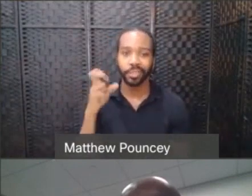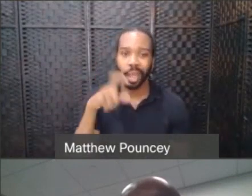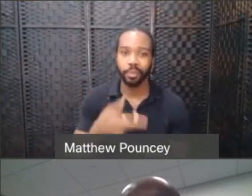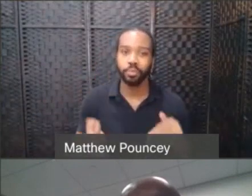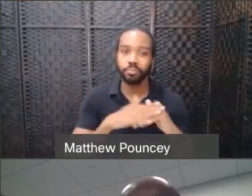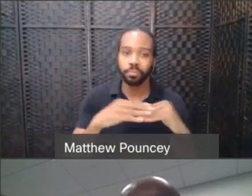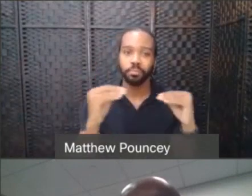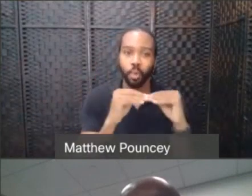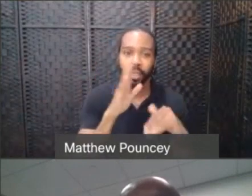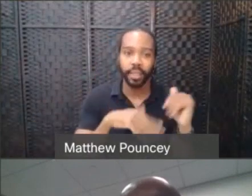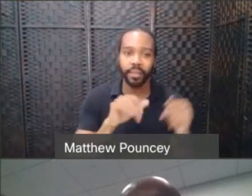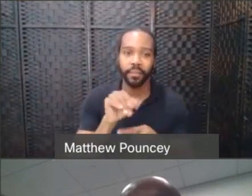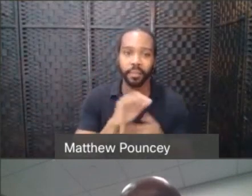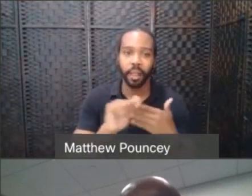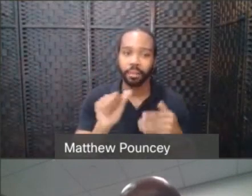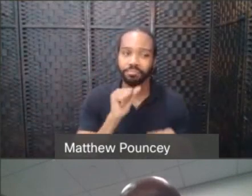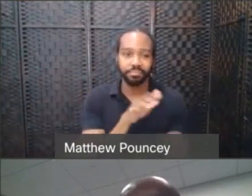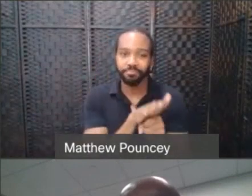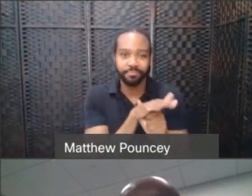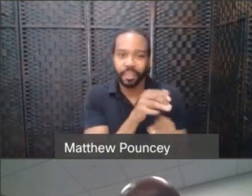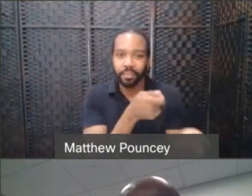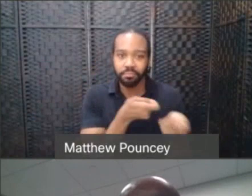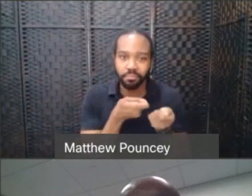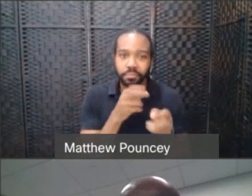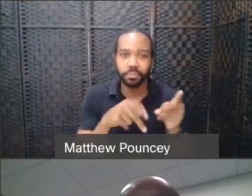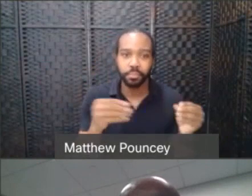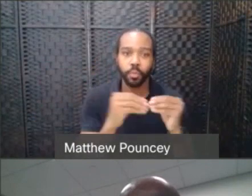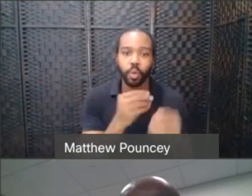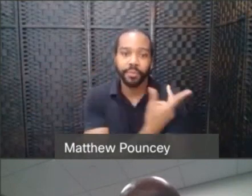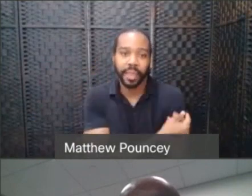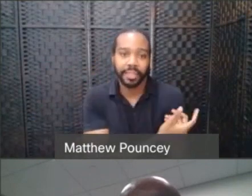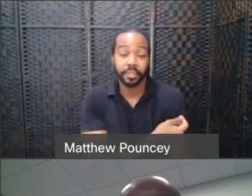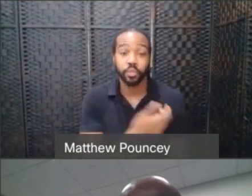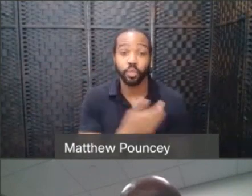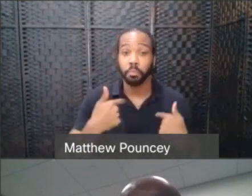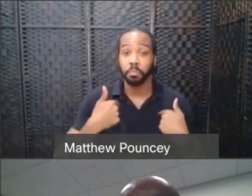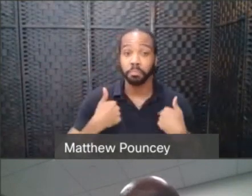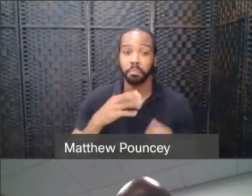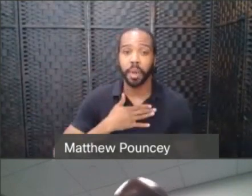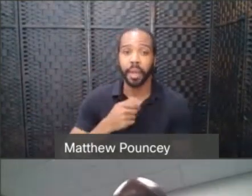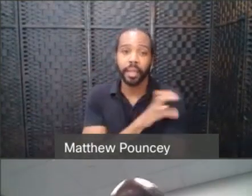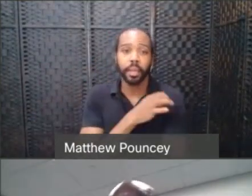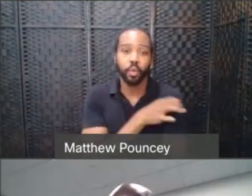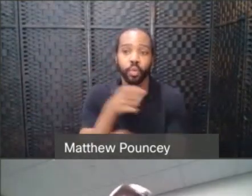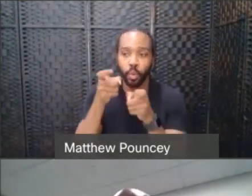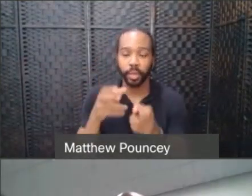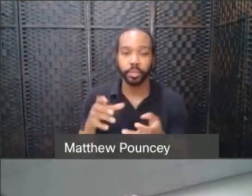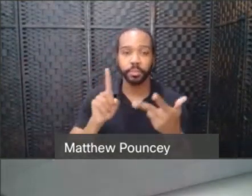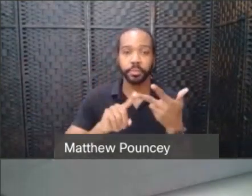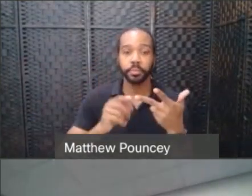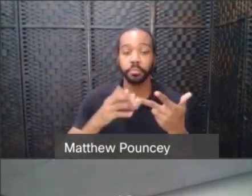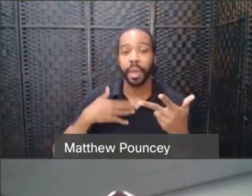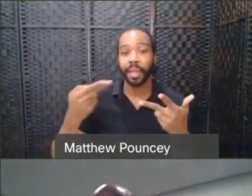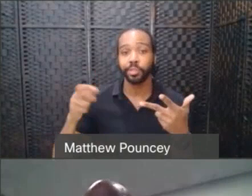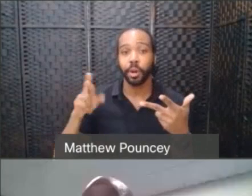people vaccinated. So we kind of, with my clinical director and my HR